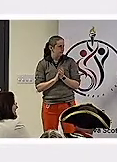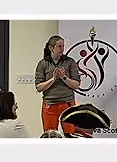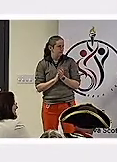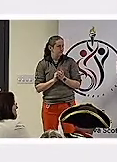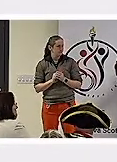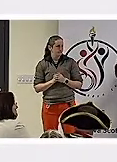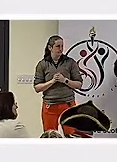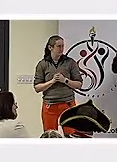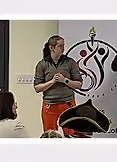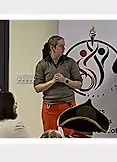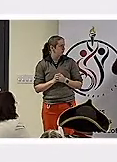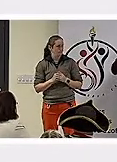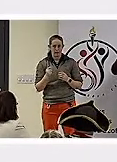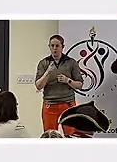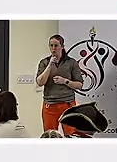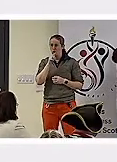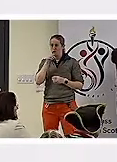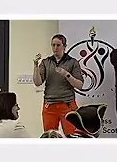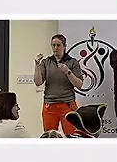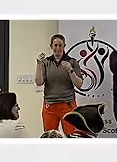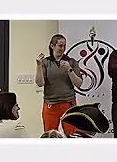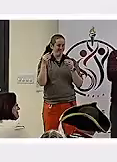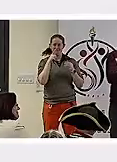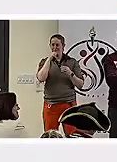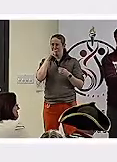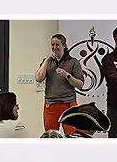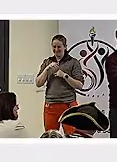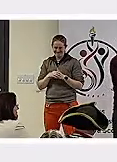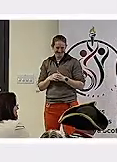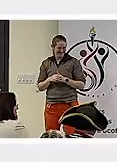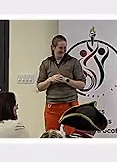All right. Who do I pass along? Perfect.